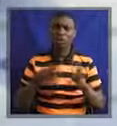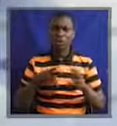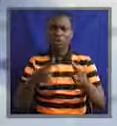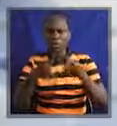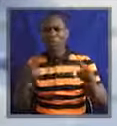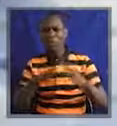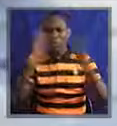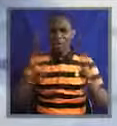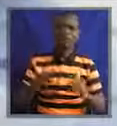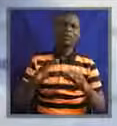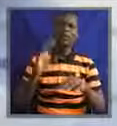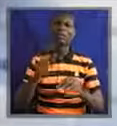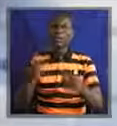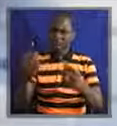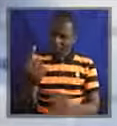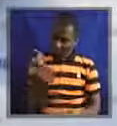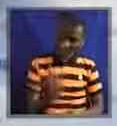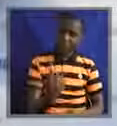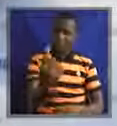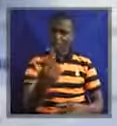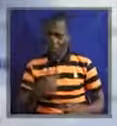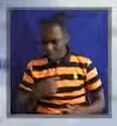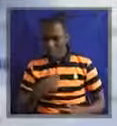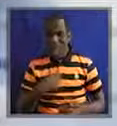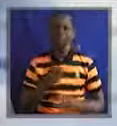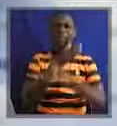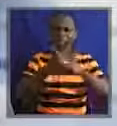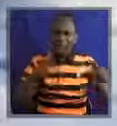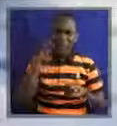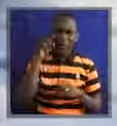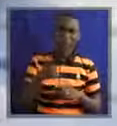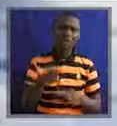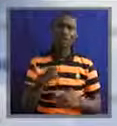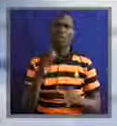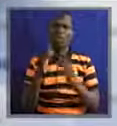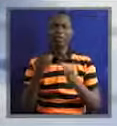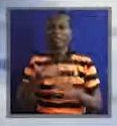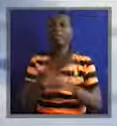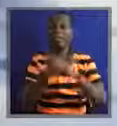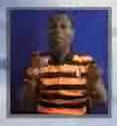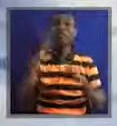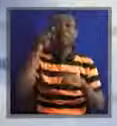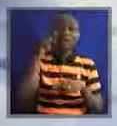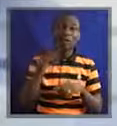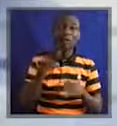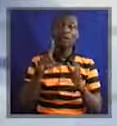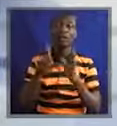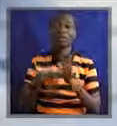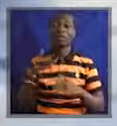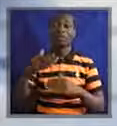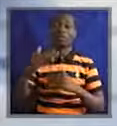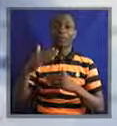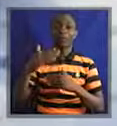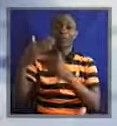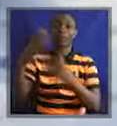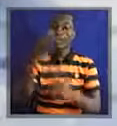ho a eh wo mu yusu kasa bi se me bo deliverance bi se me yo deliverance dia and yes a generational curse no e be free